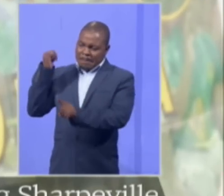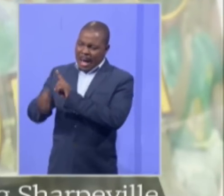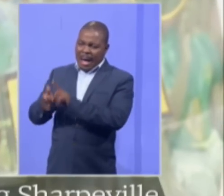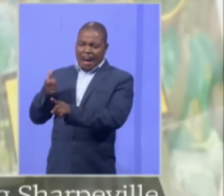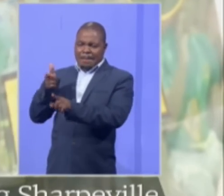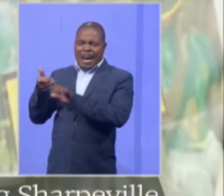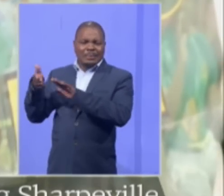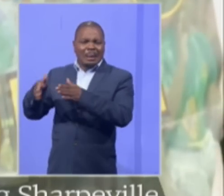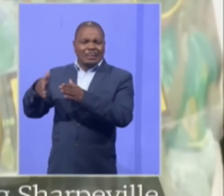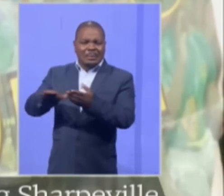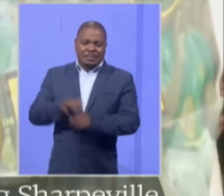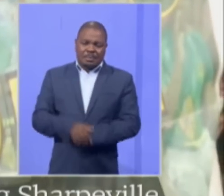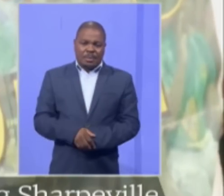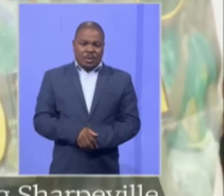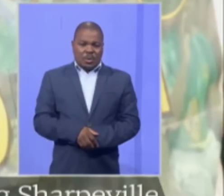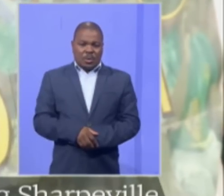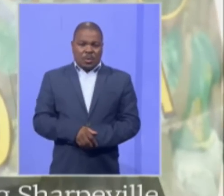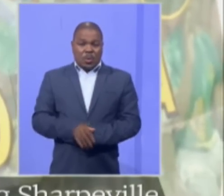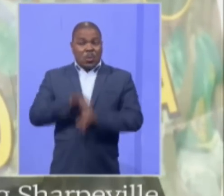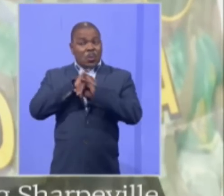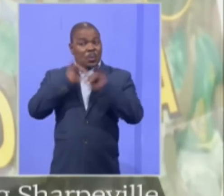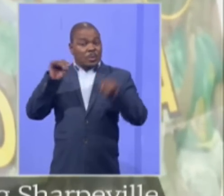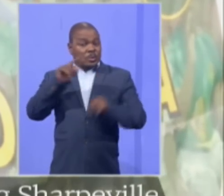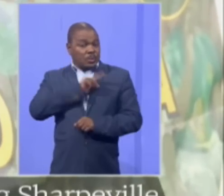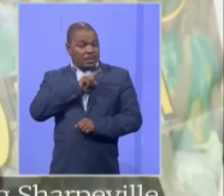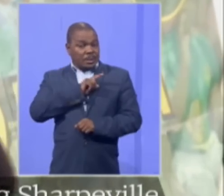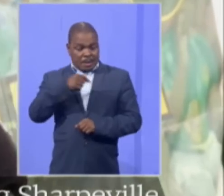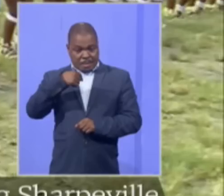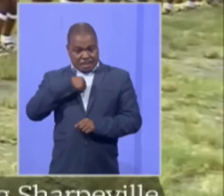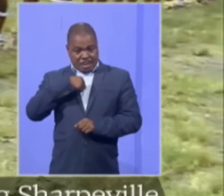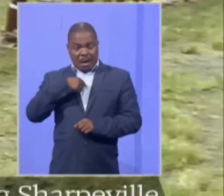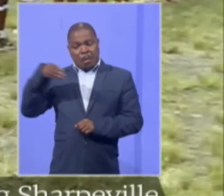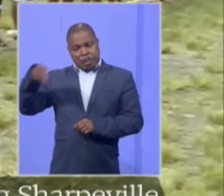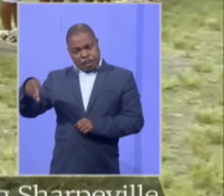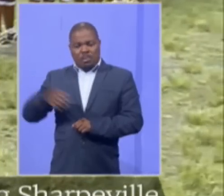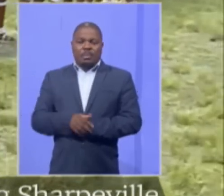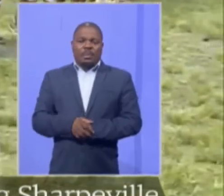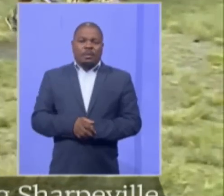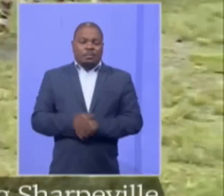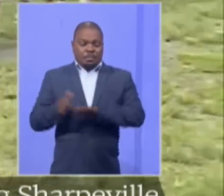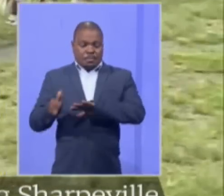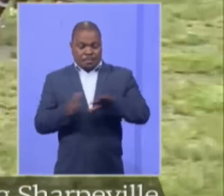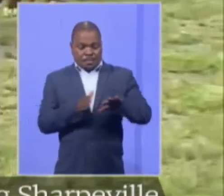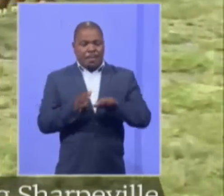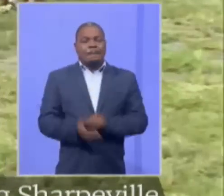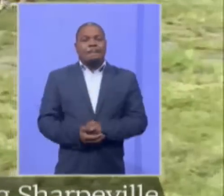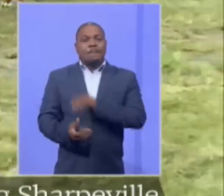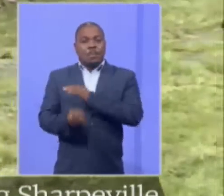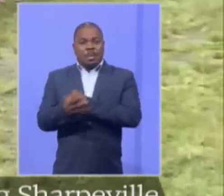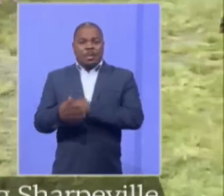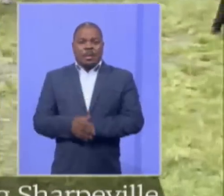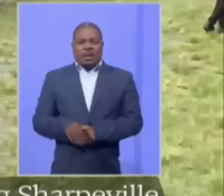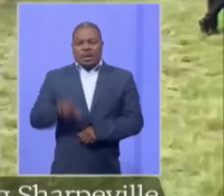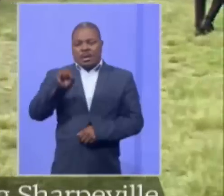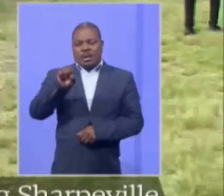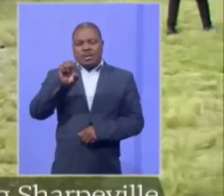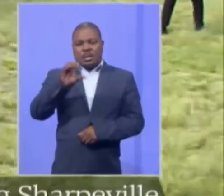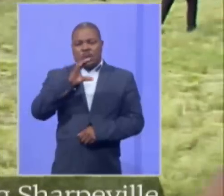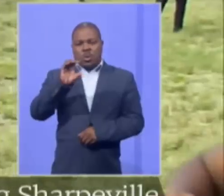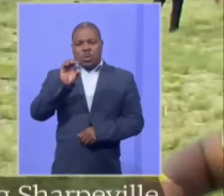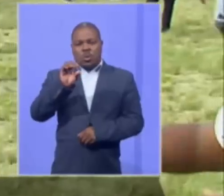haholo hobane ke ne ke le moo ka Mpumalanga badudi ba sekunda ba re mmušo o swanela ke go bea